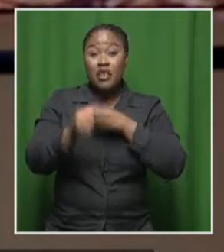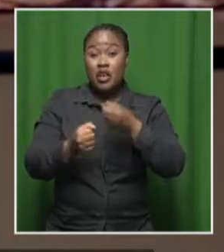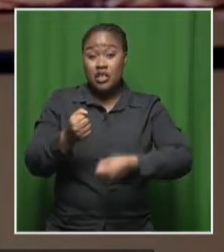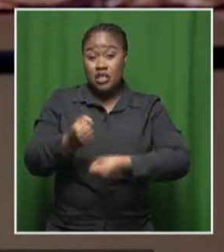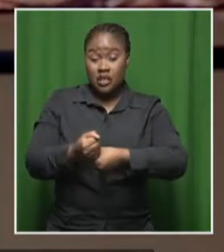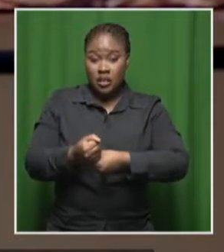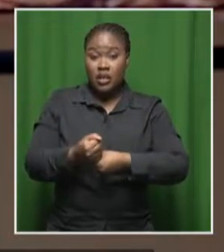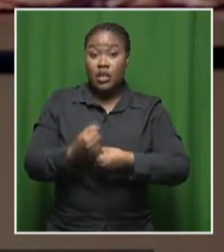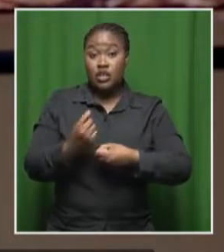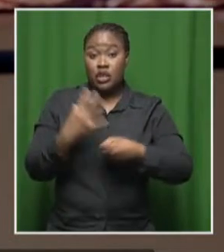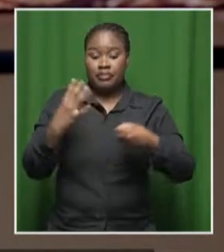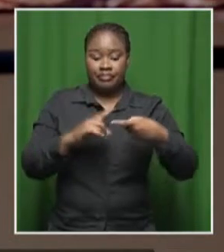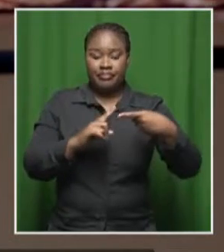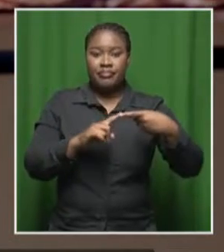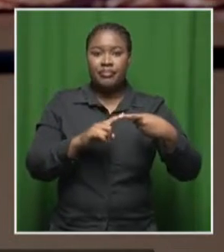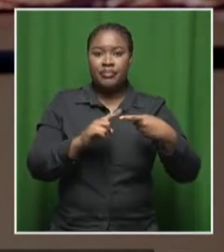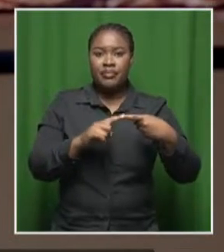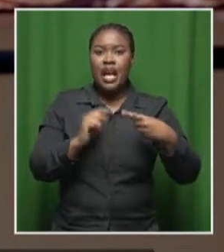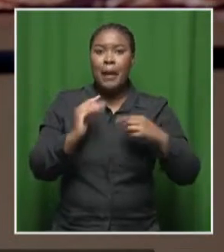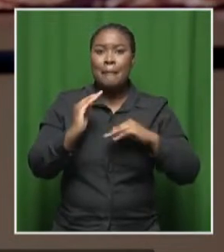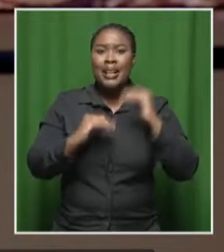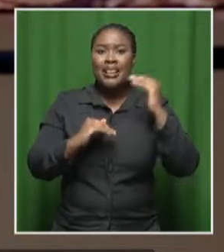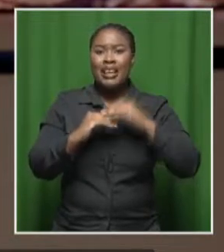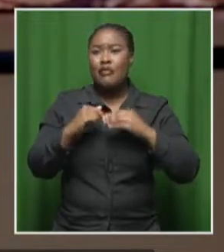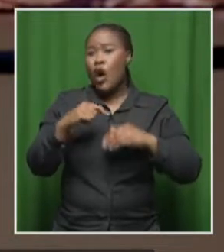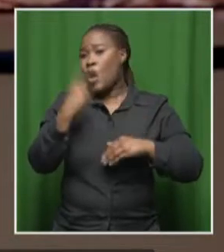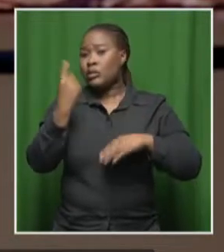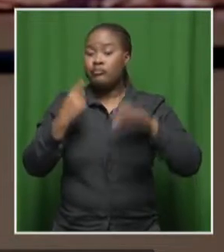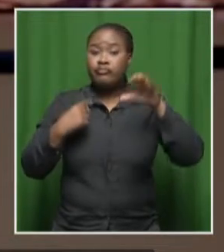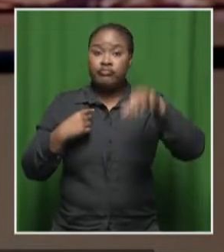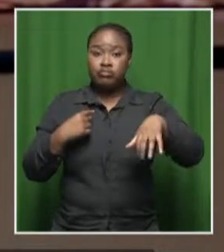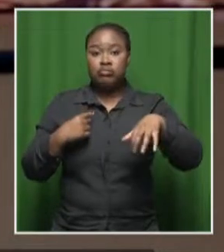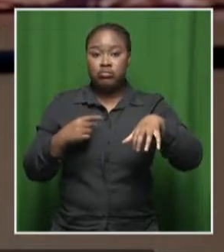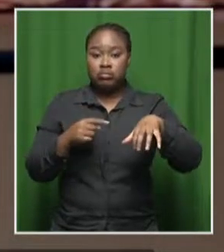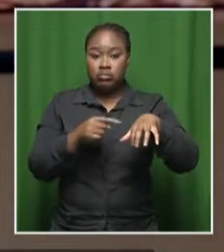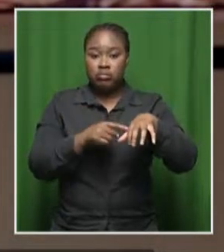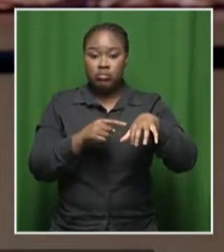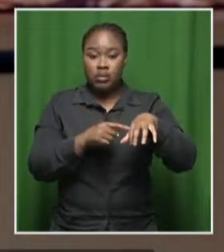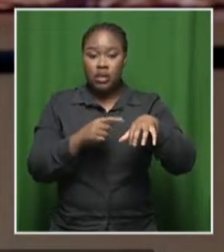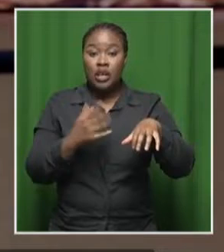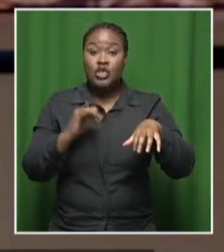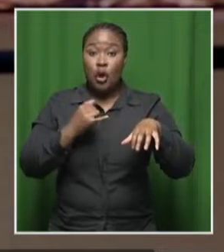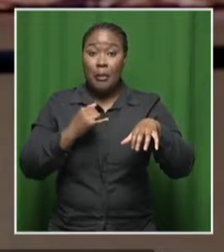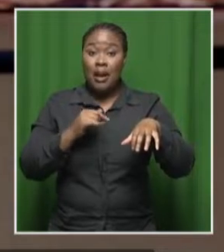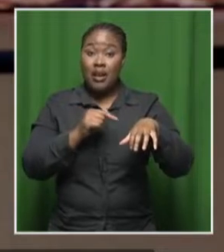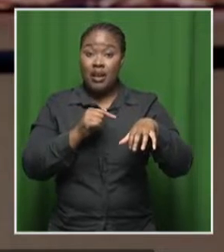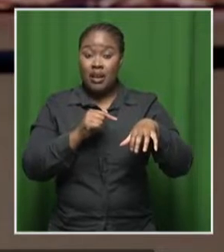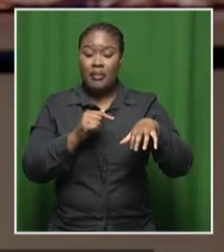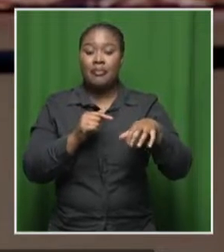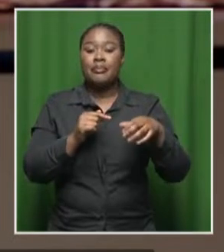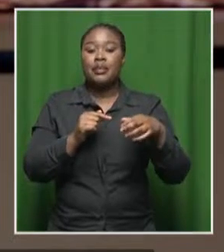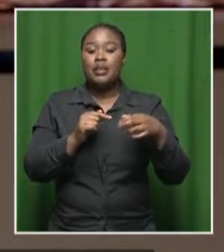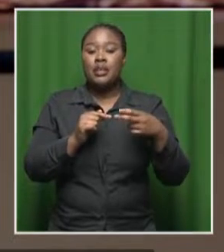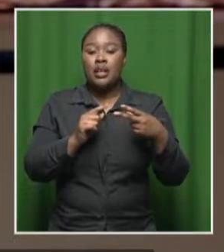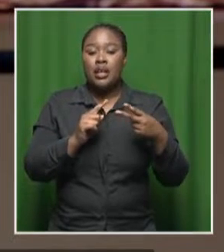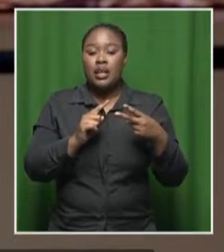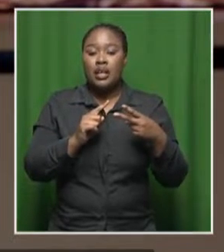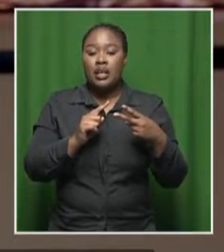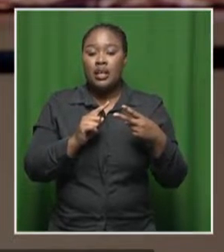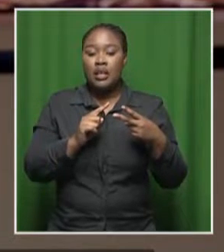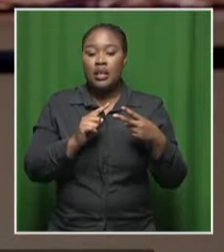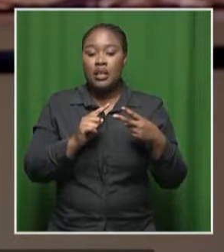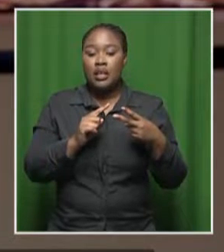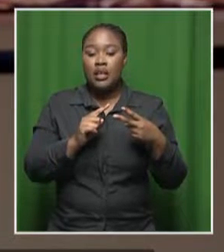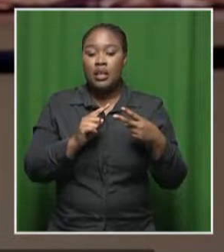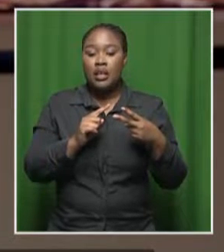stories of buildings, like the building in which the first hat factory was developed in Johannesburg, or the Anstey's building, which is our foremost